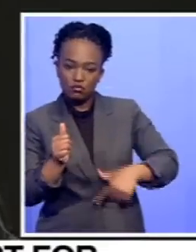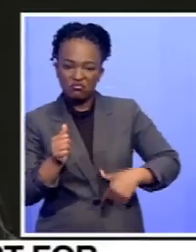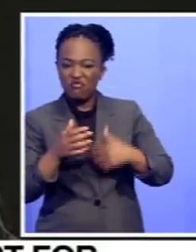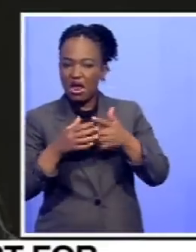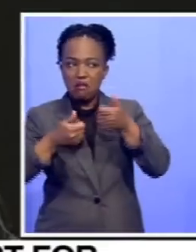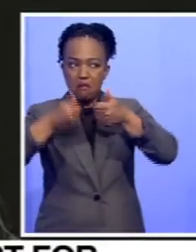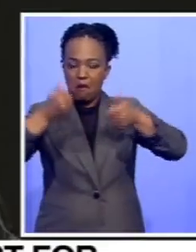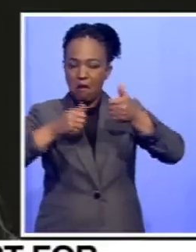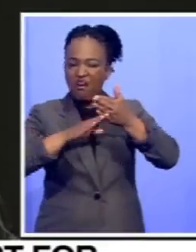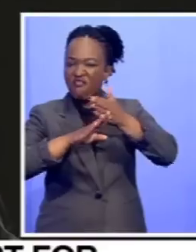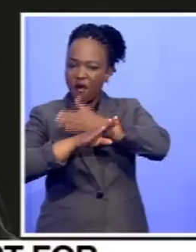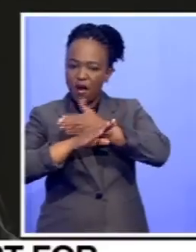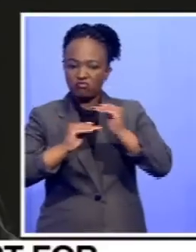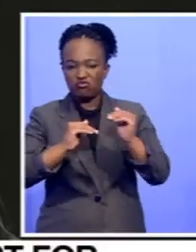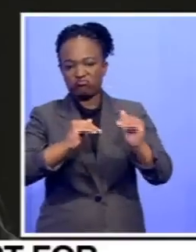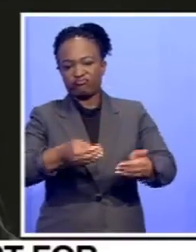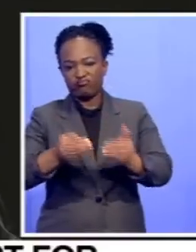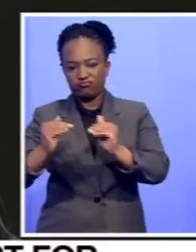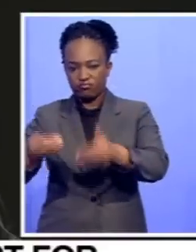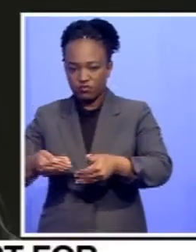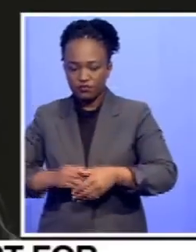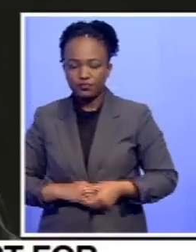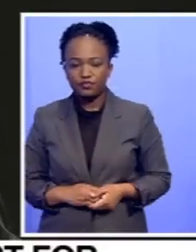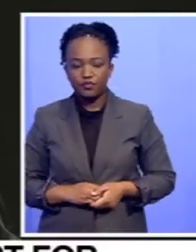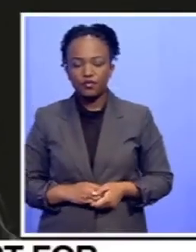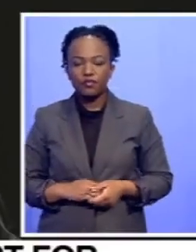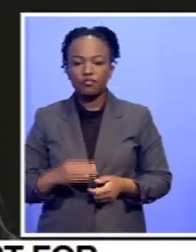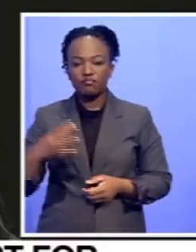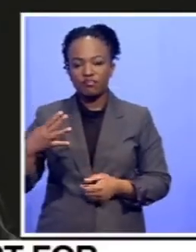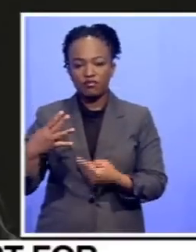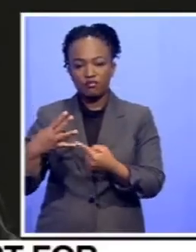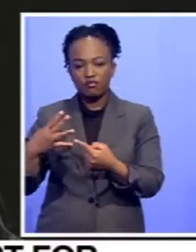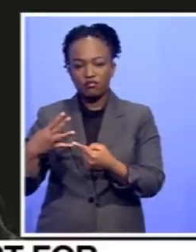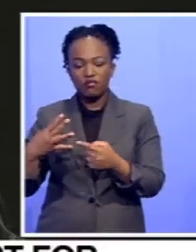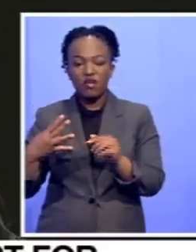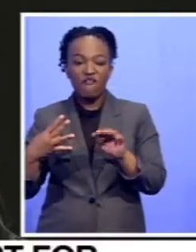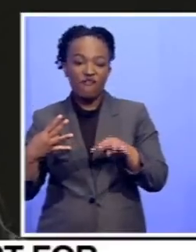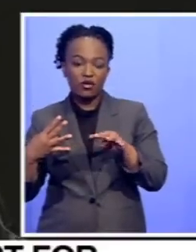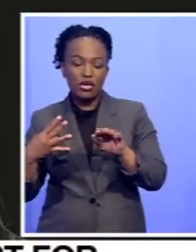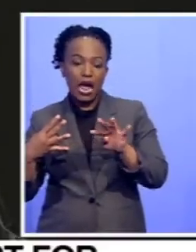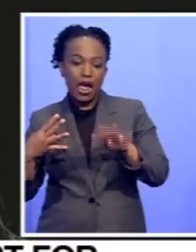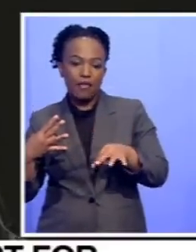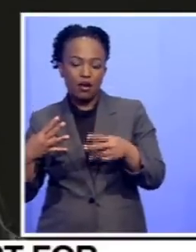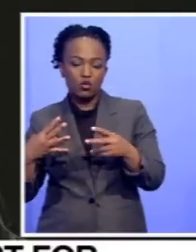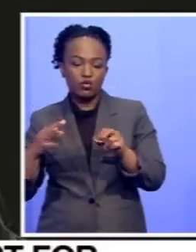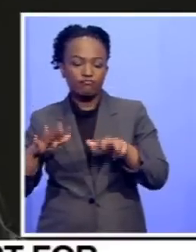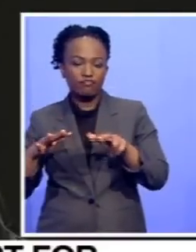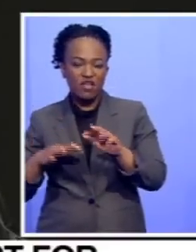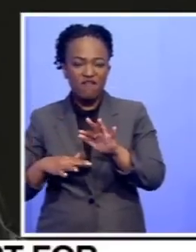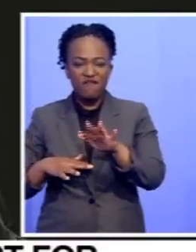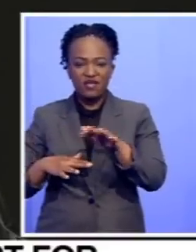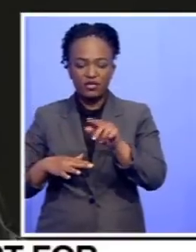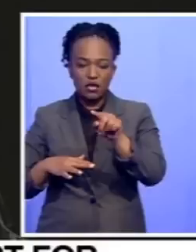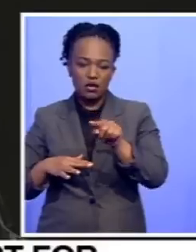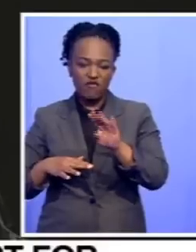state, and former heads of state of the Republic. Sub 4. On 14 April 2018, at approximately 15:40, he had been